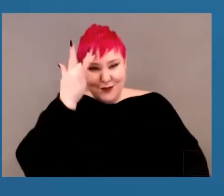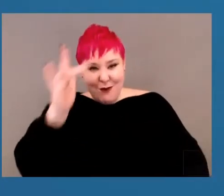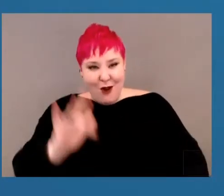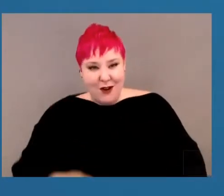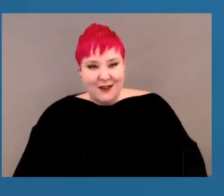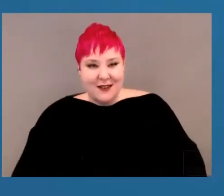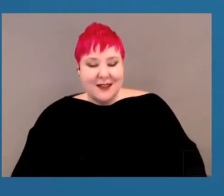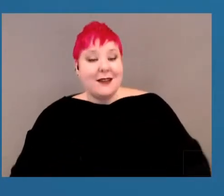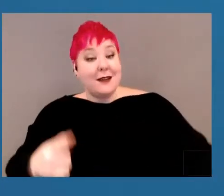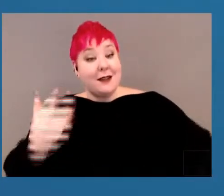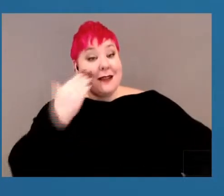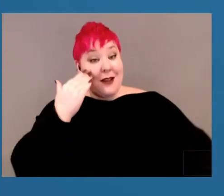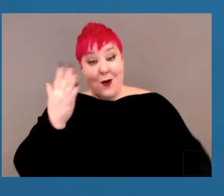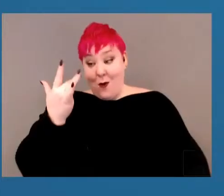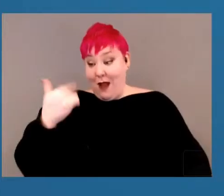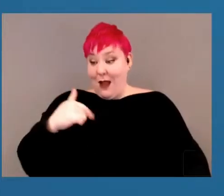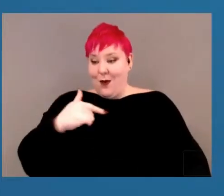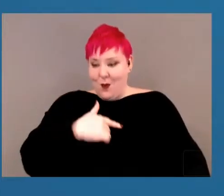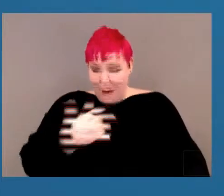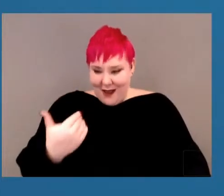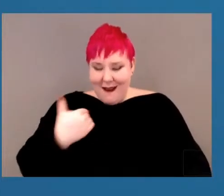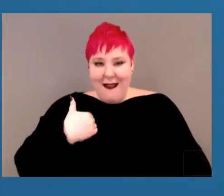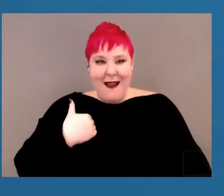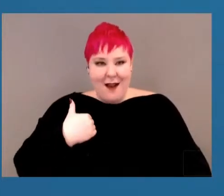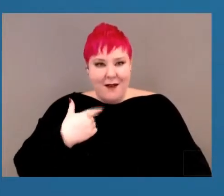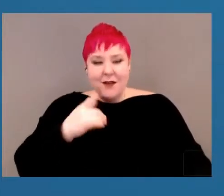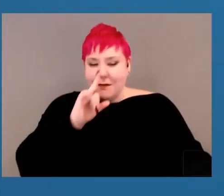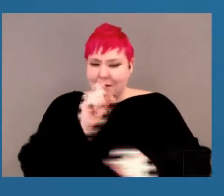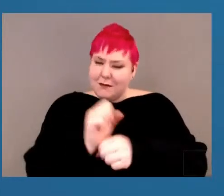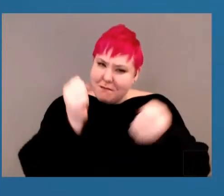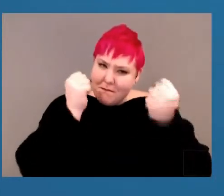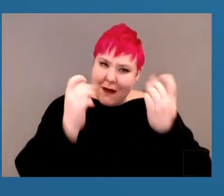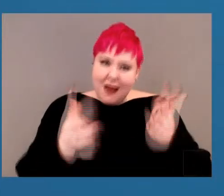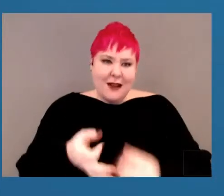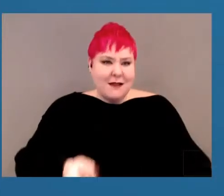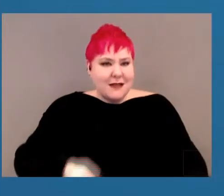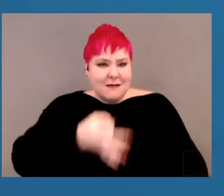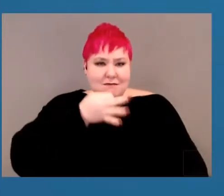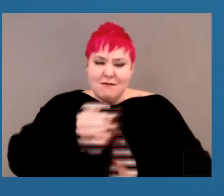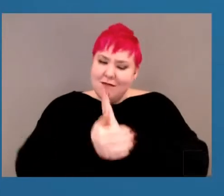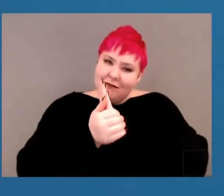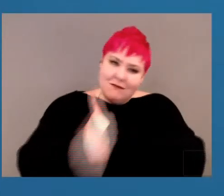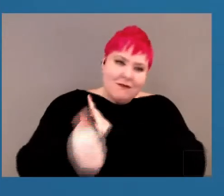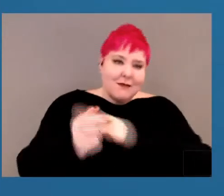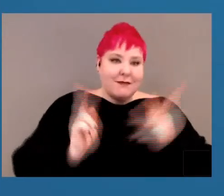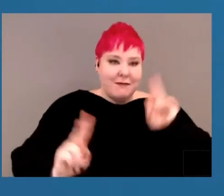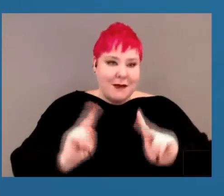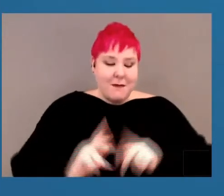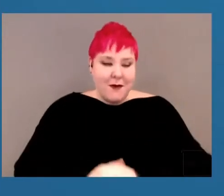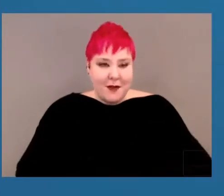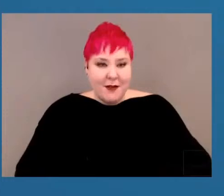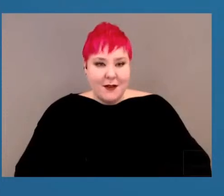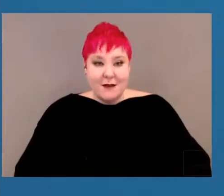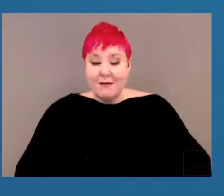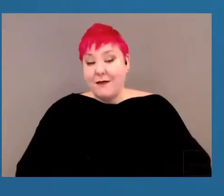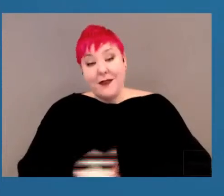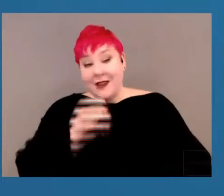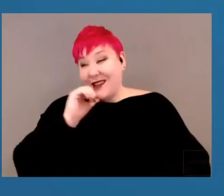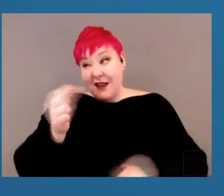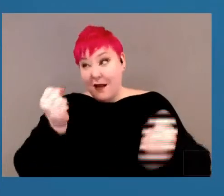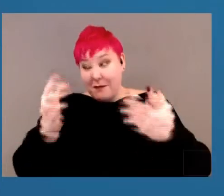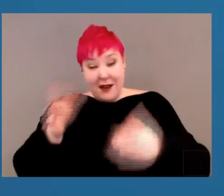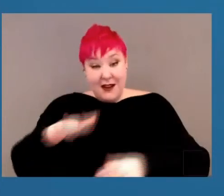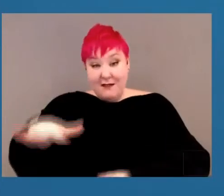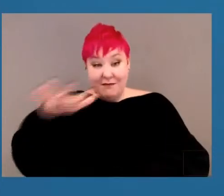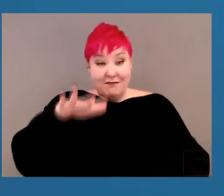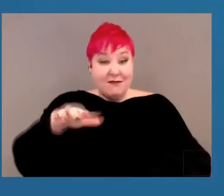special. We have a deep bench of talented, creative people. Very few places can brag about what we have here.